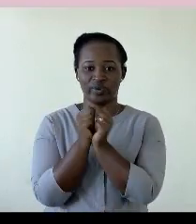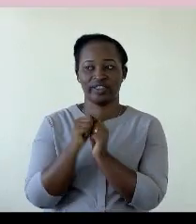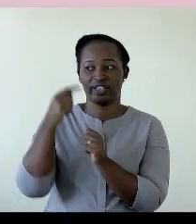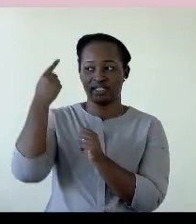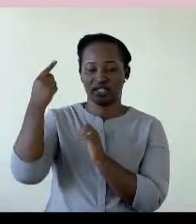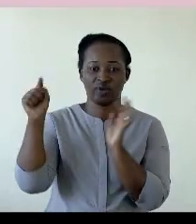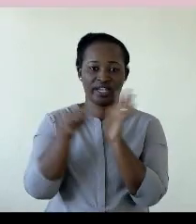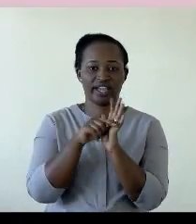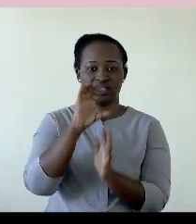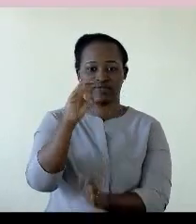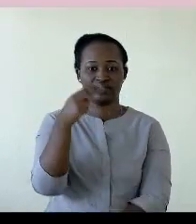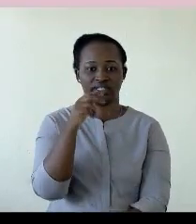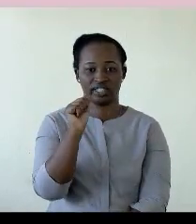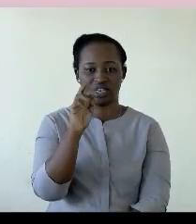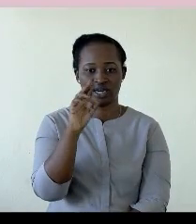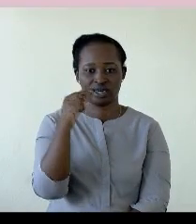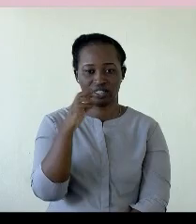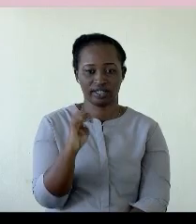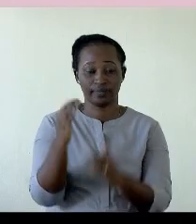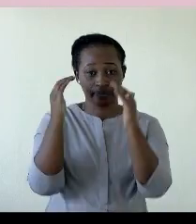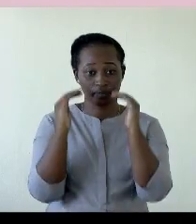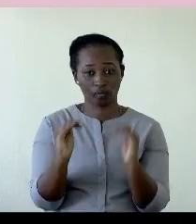charge, the hydrogen carbonate